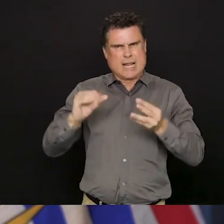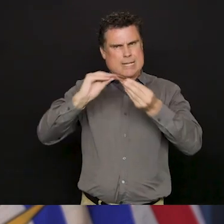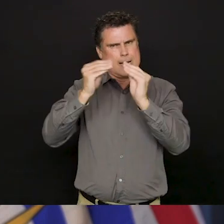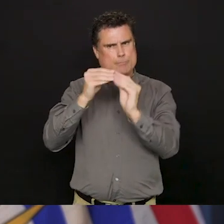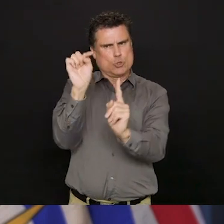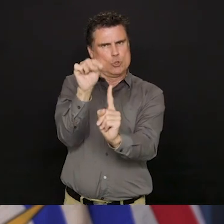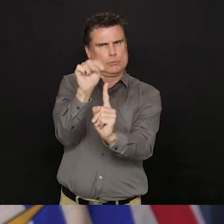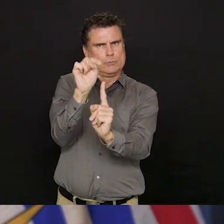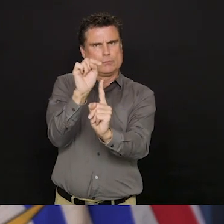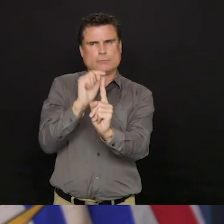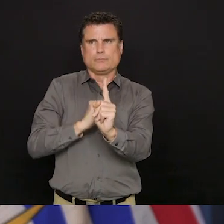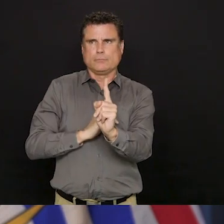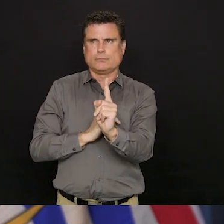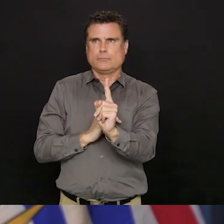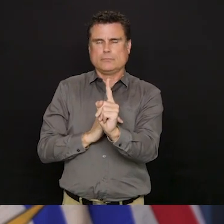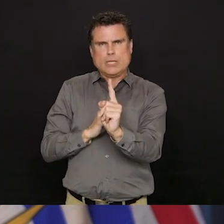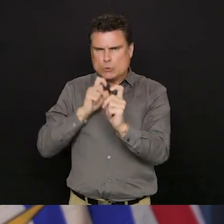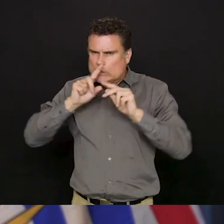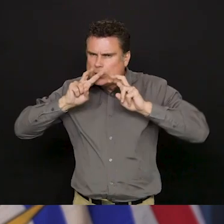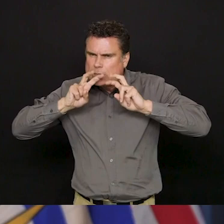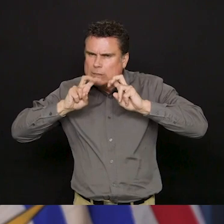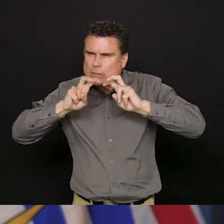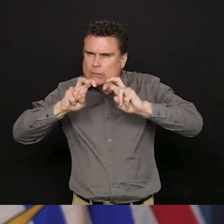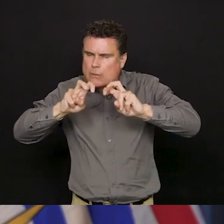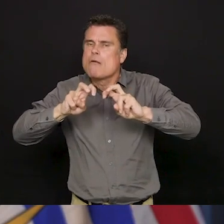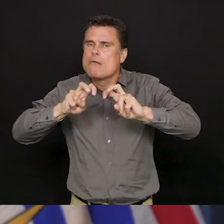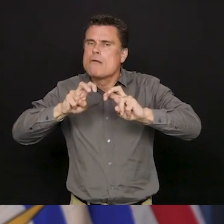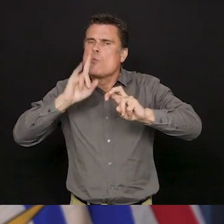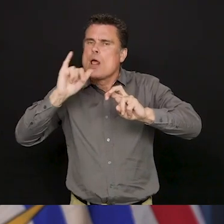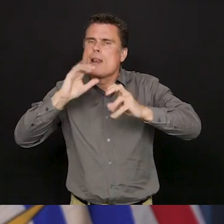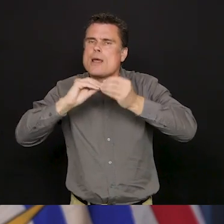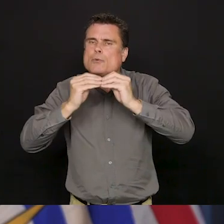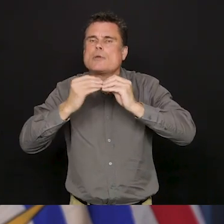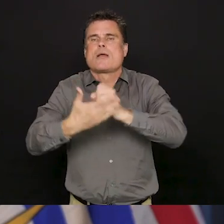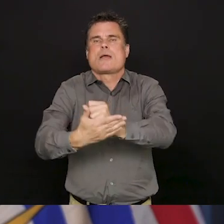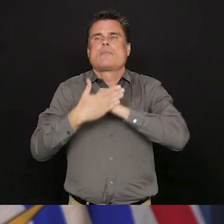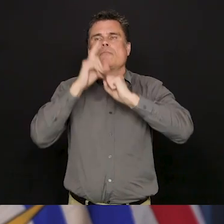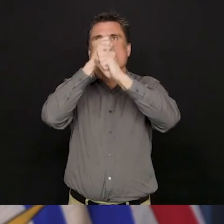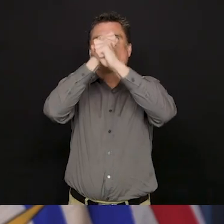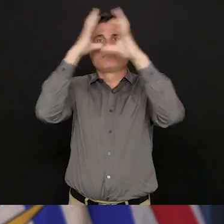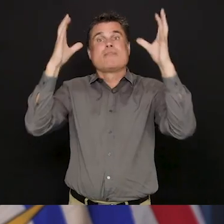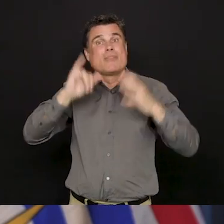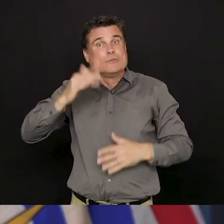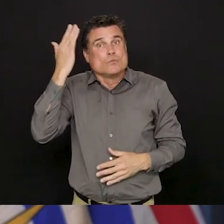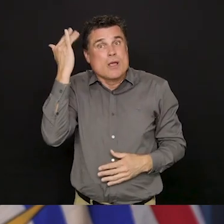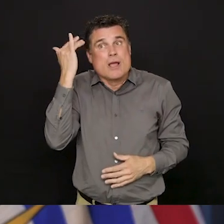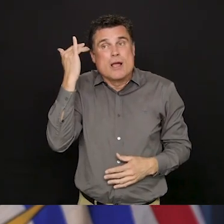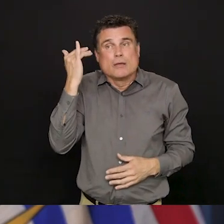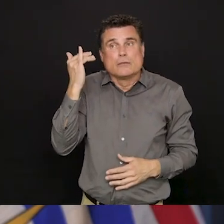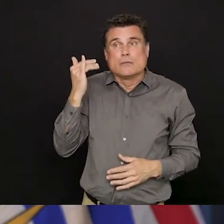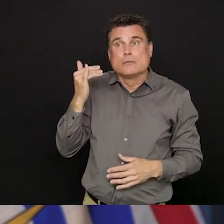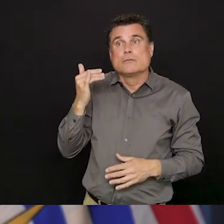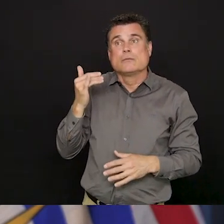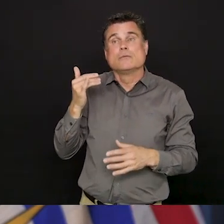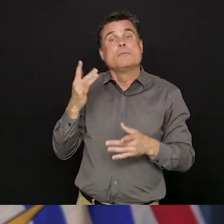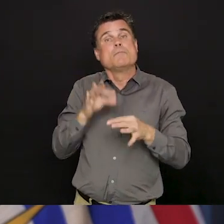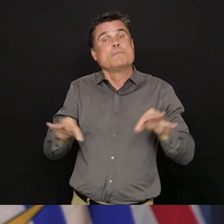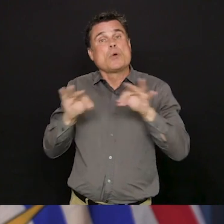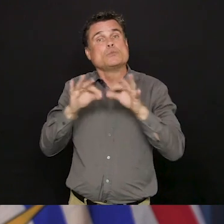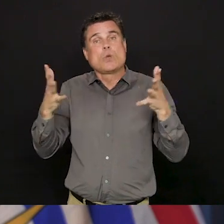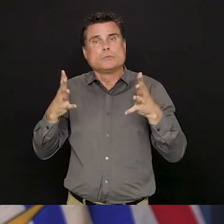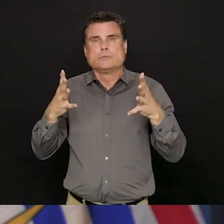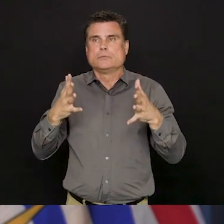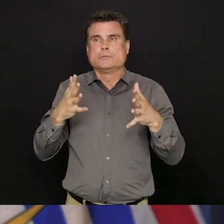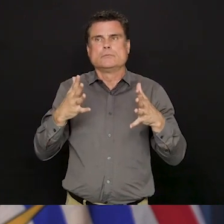other places as well. In Wuhan, it probably, which meant that every person who was infected transmitted it to 2 or 3